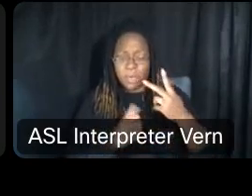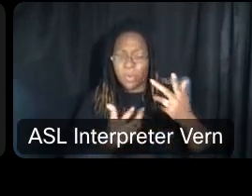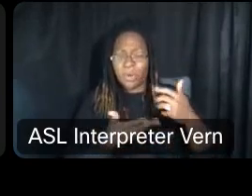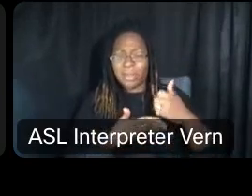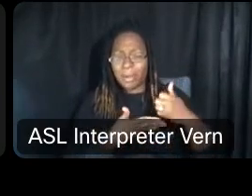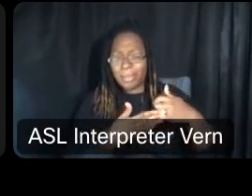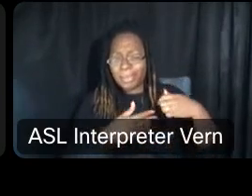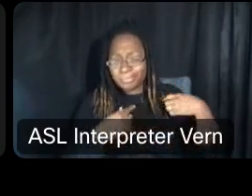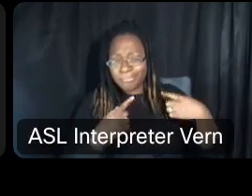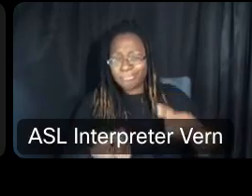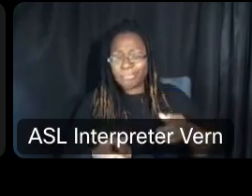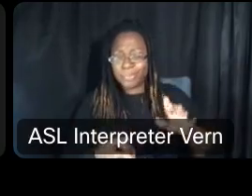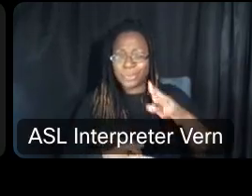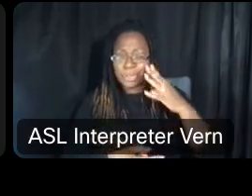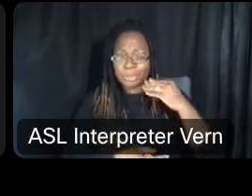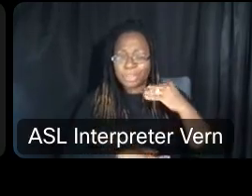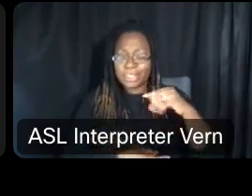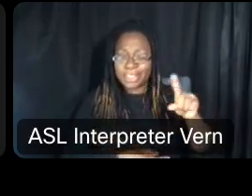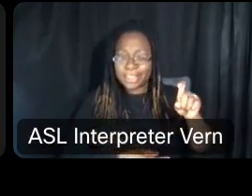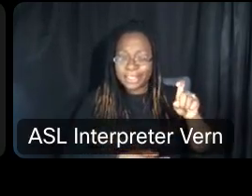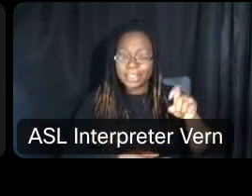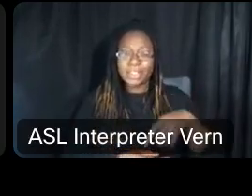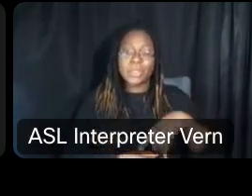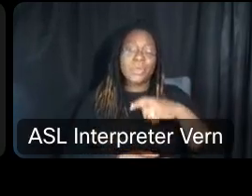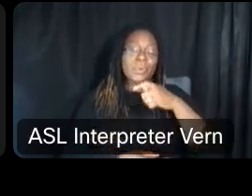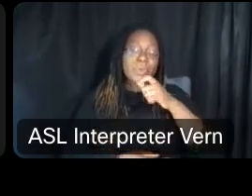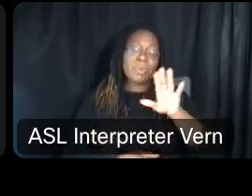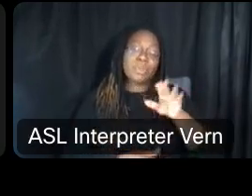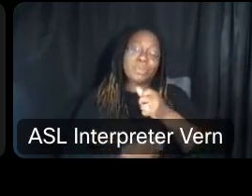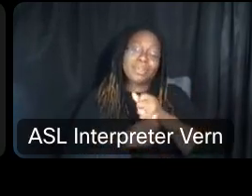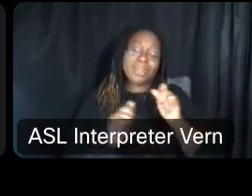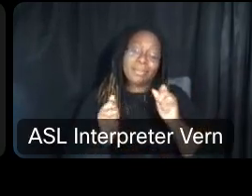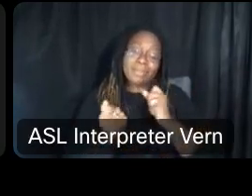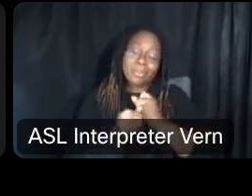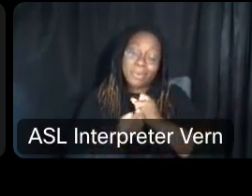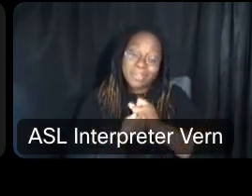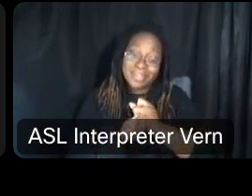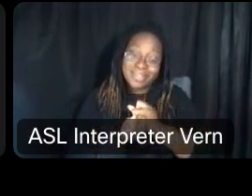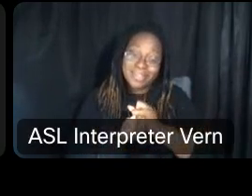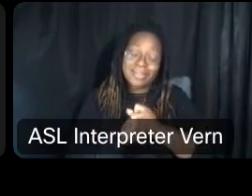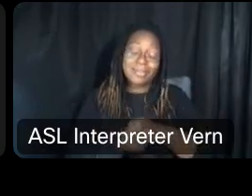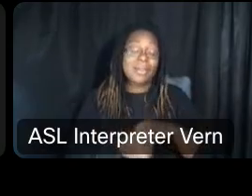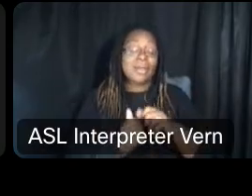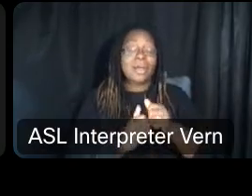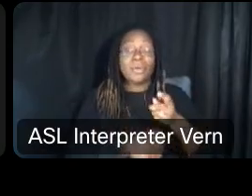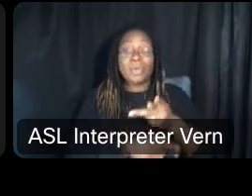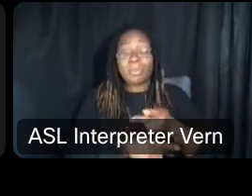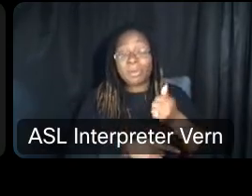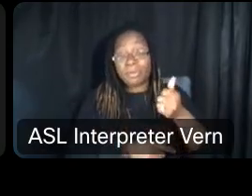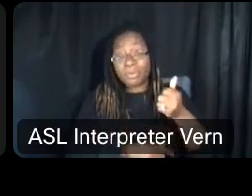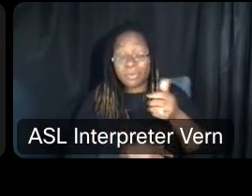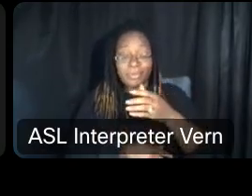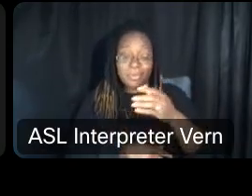this. Who are some safe supports? What are they doing to keep themselves and their children as safe